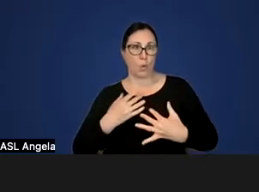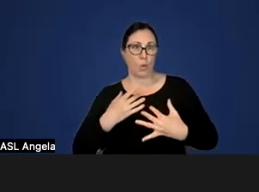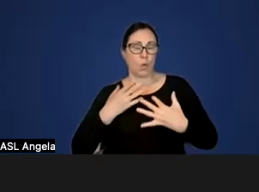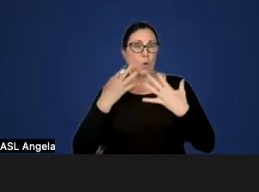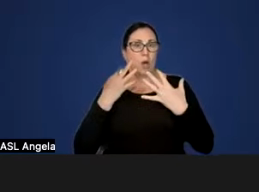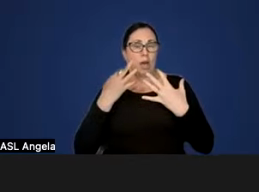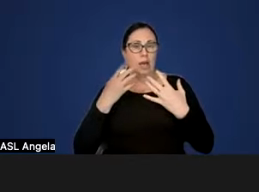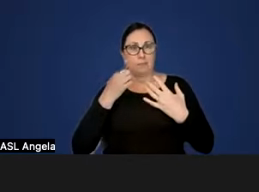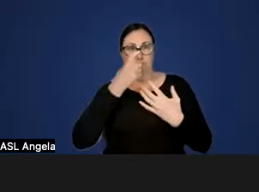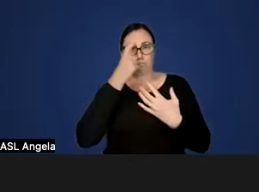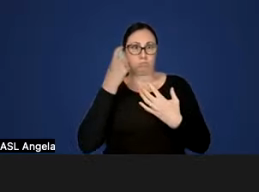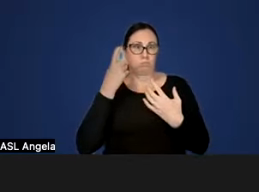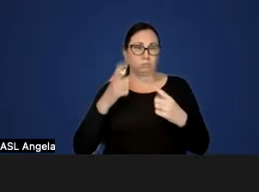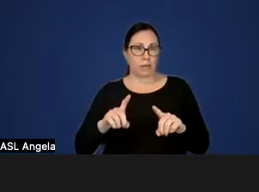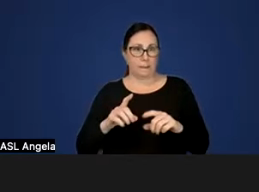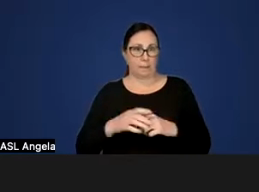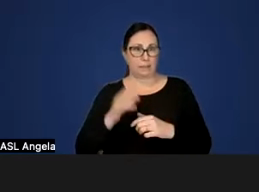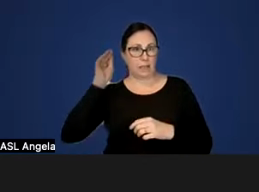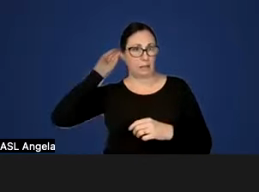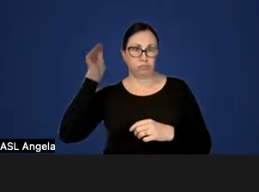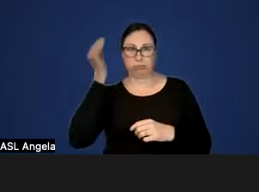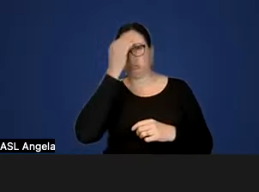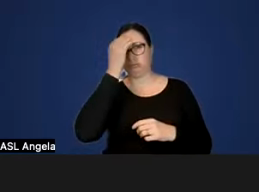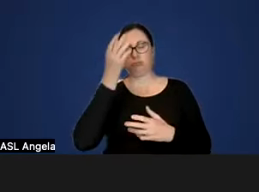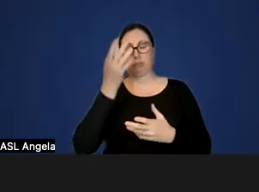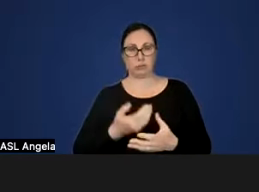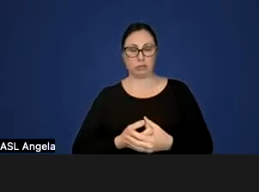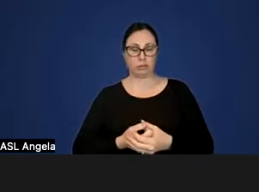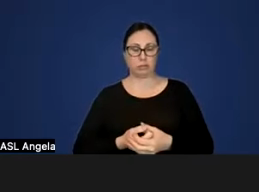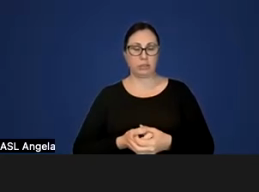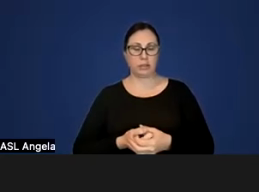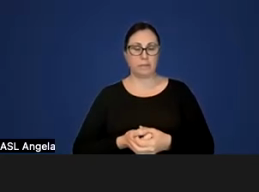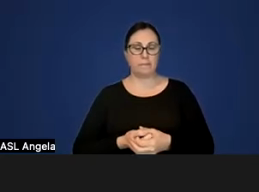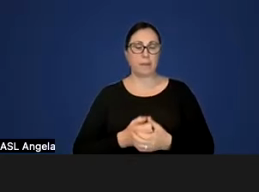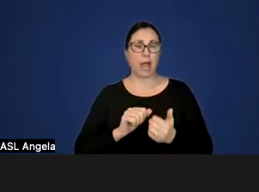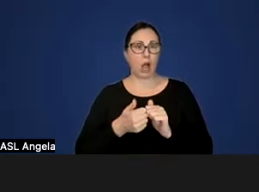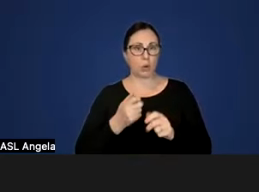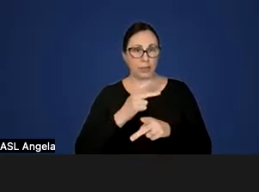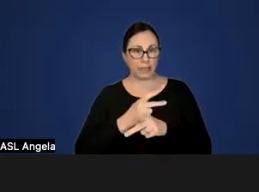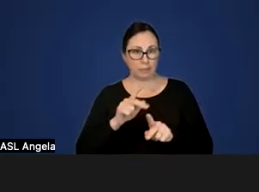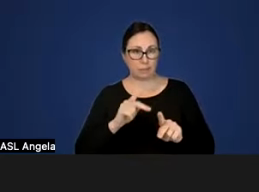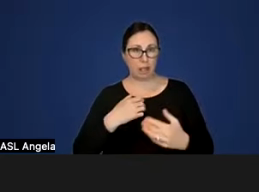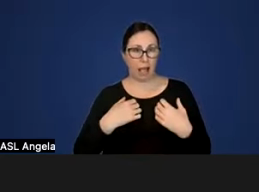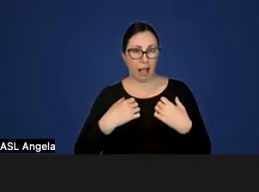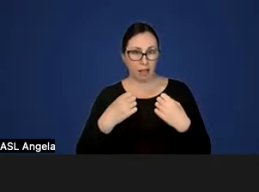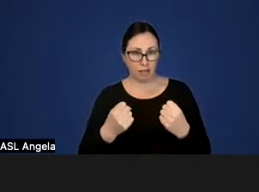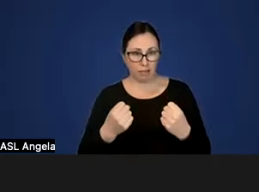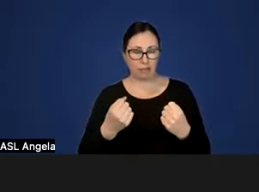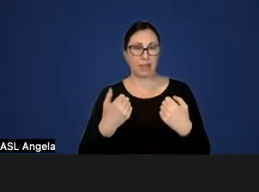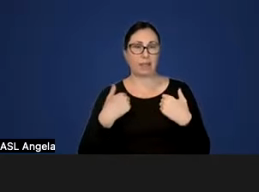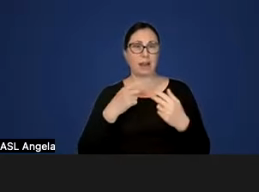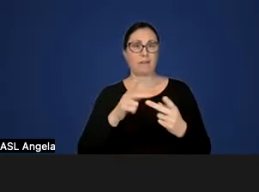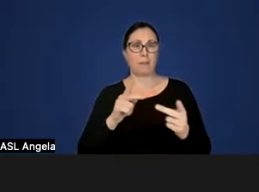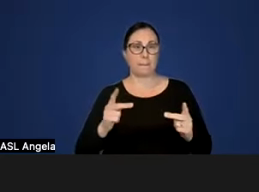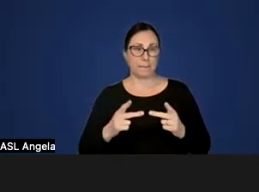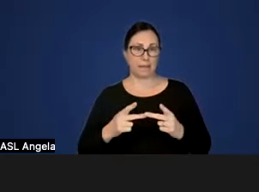keep make sure that the people responding are healthy and have a place to